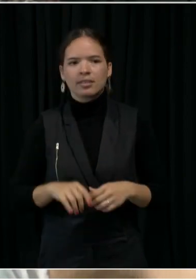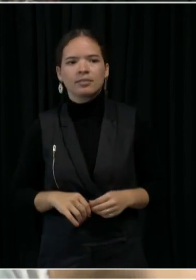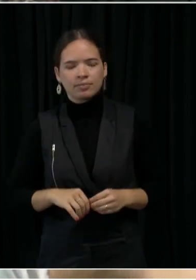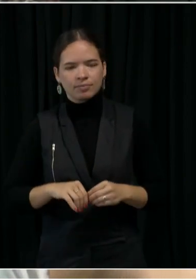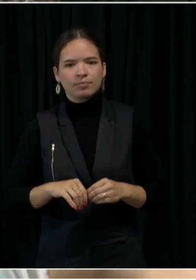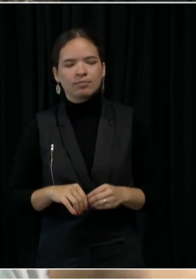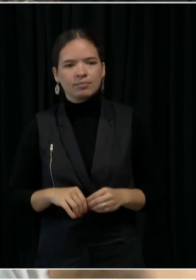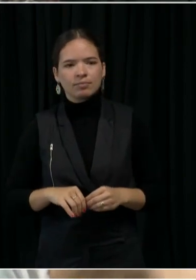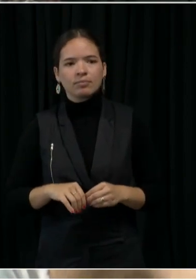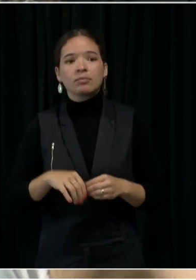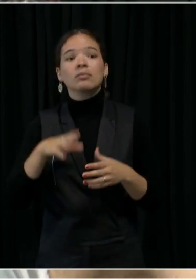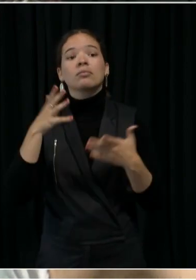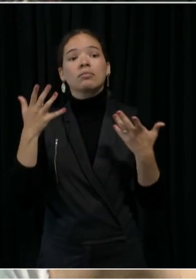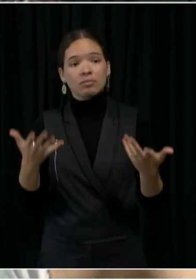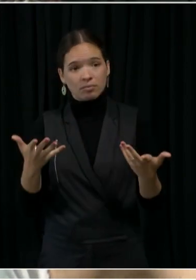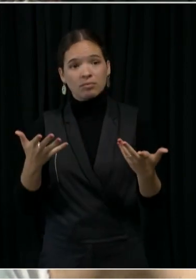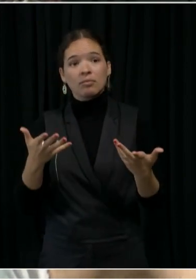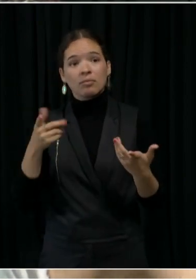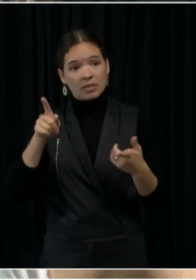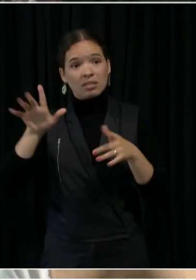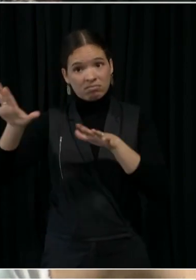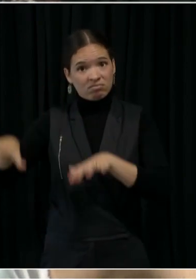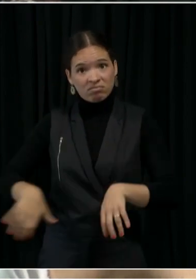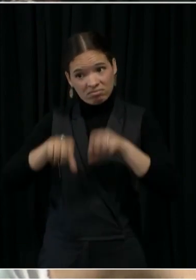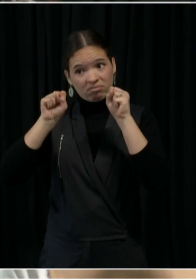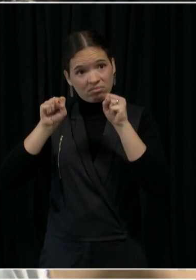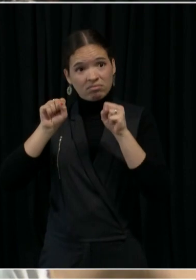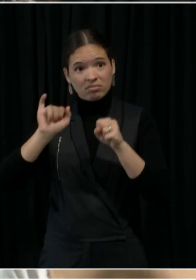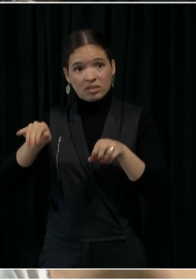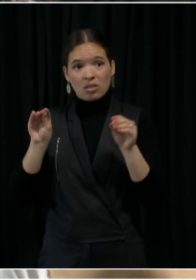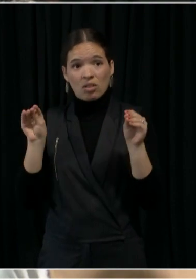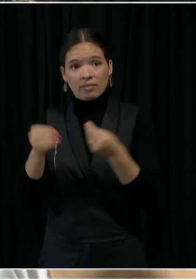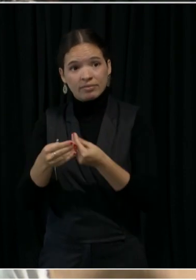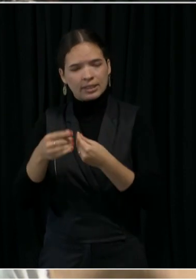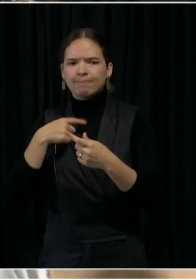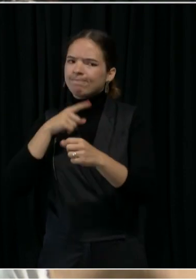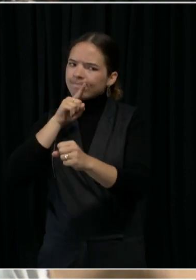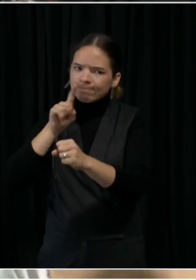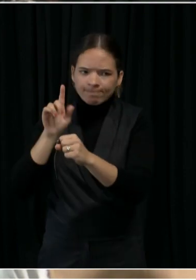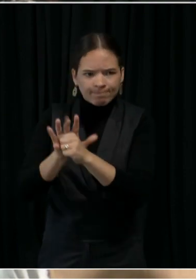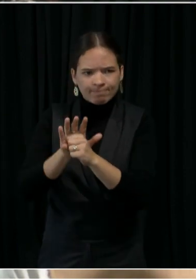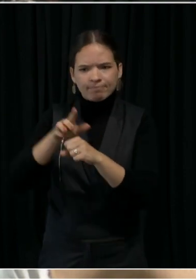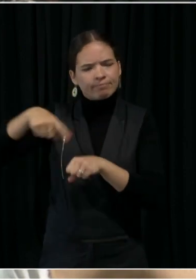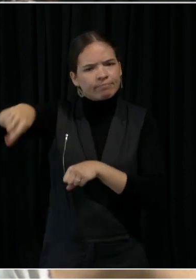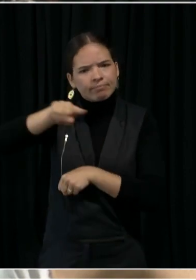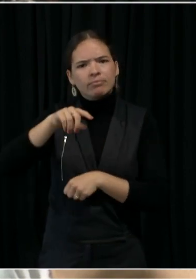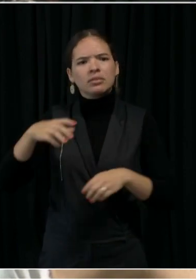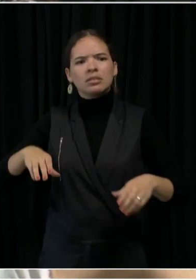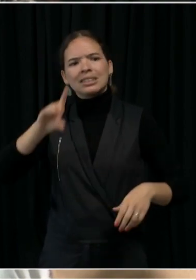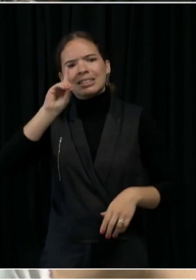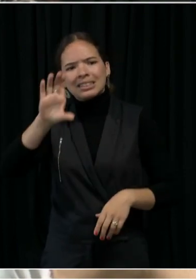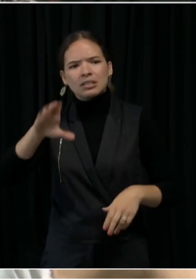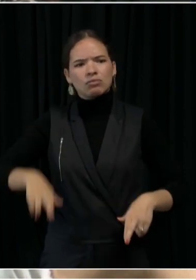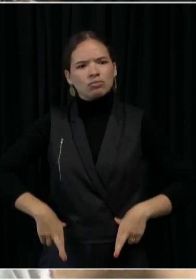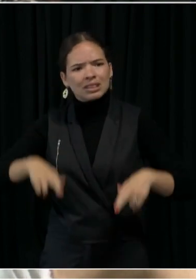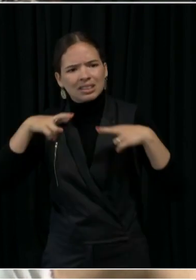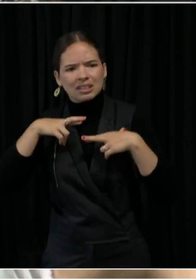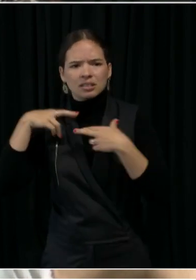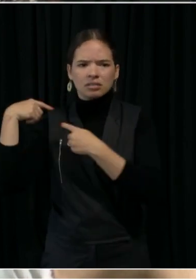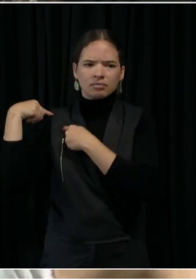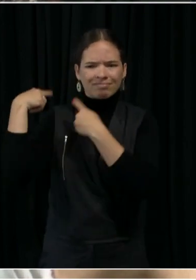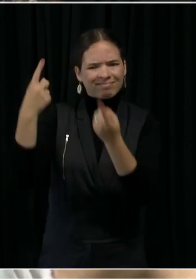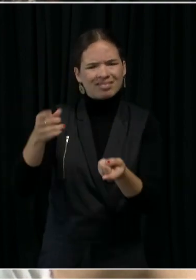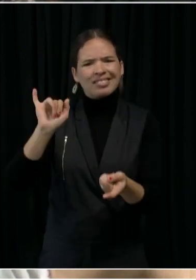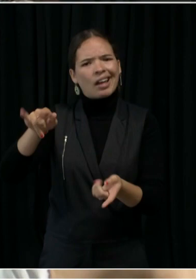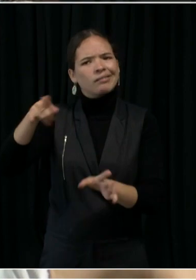When she took office, she made sure that DC residents who far too long had been locked